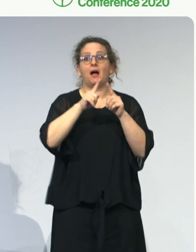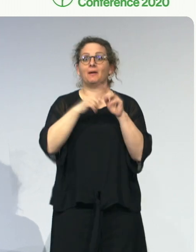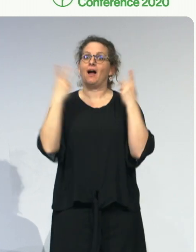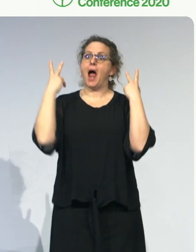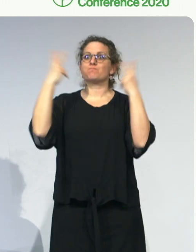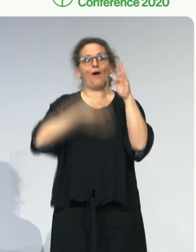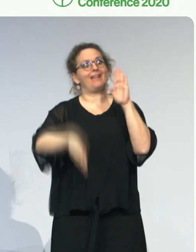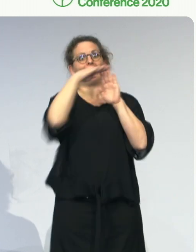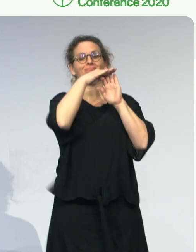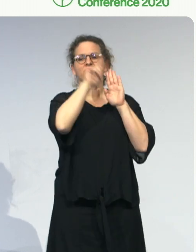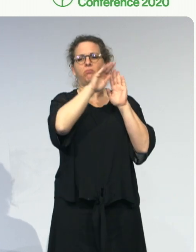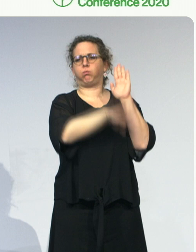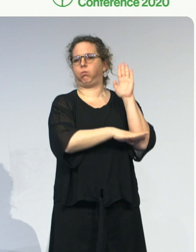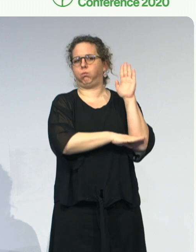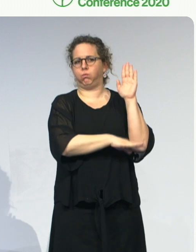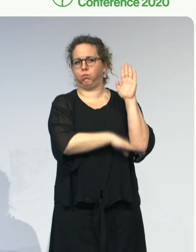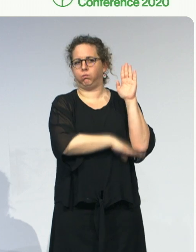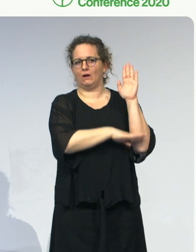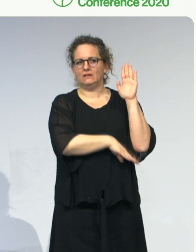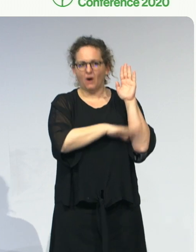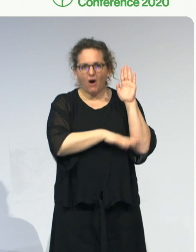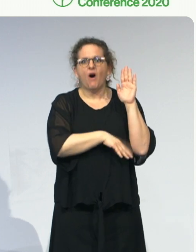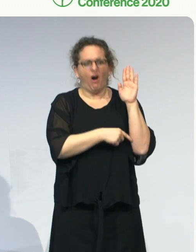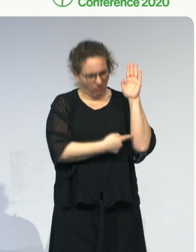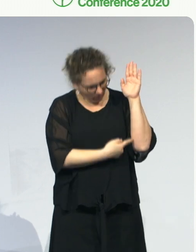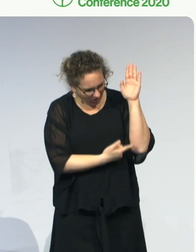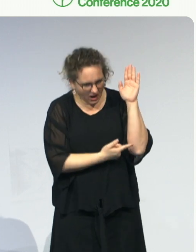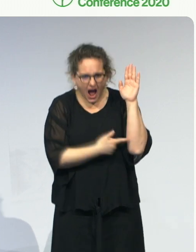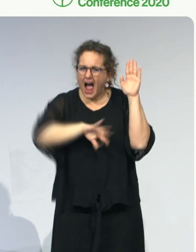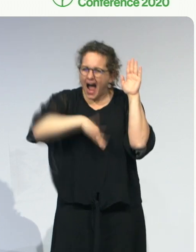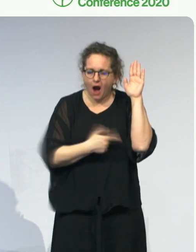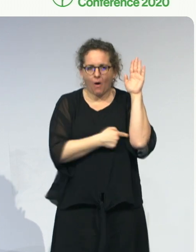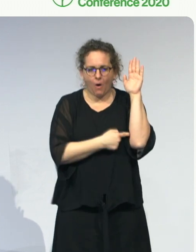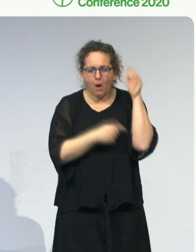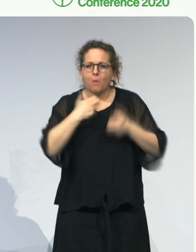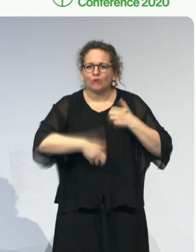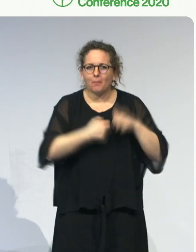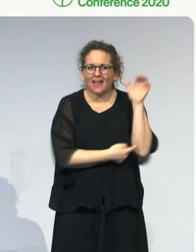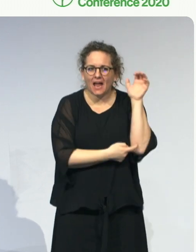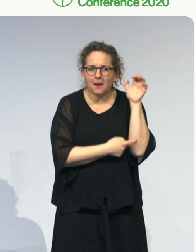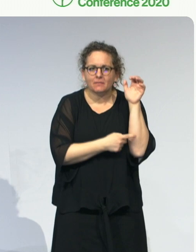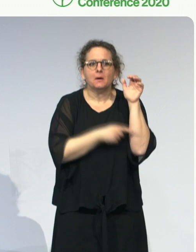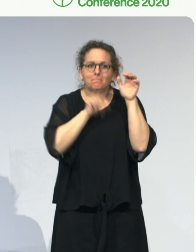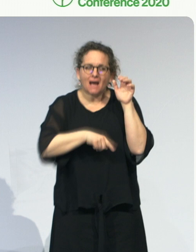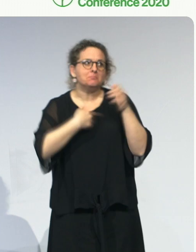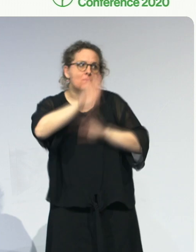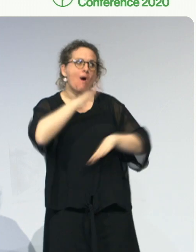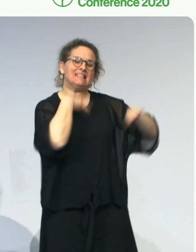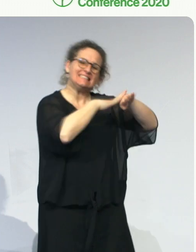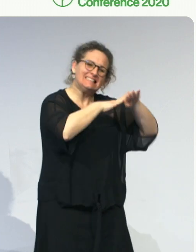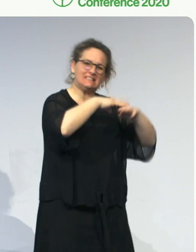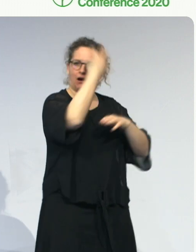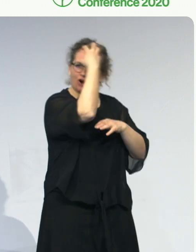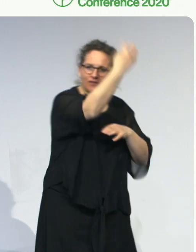problem. The question is how. How do we convince governments to pay more attention to and to elevate the discussion to